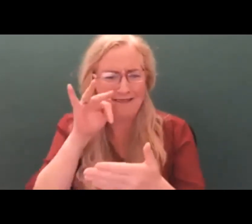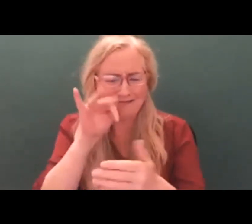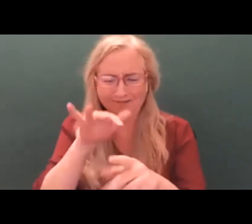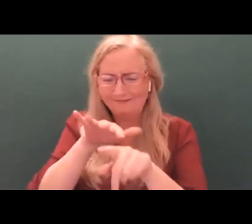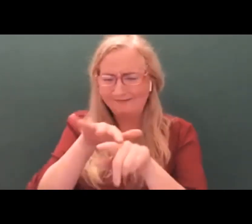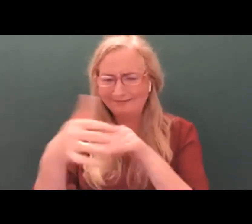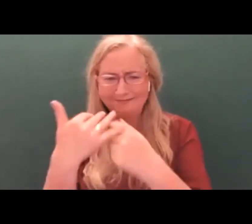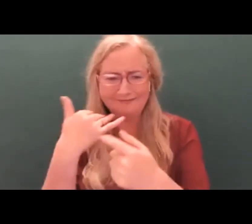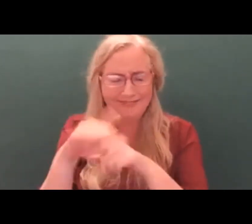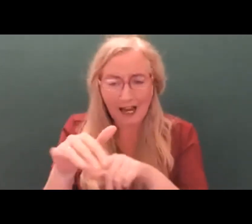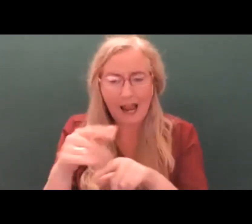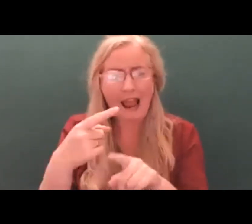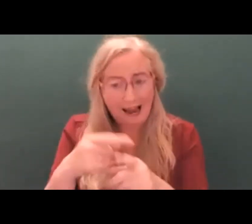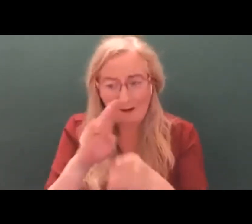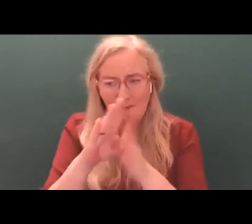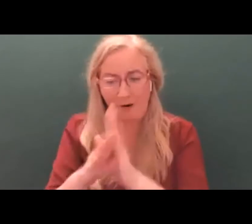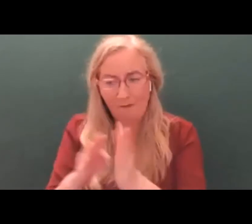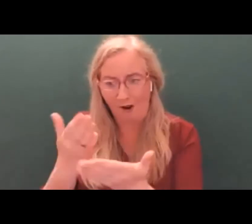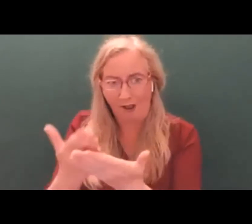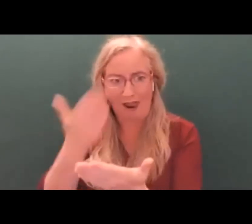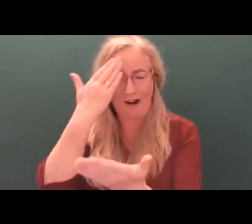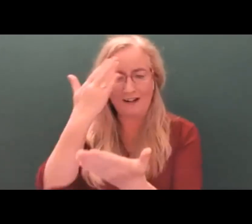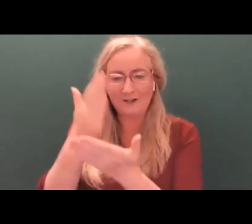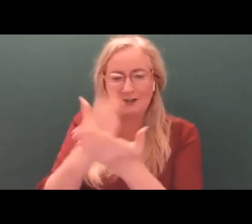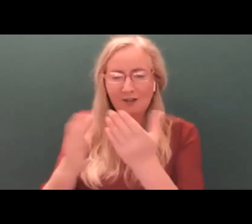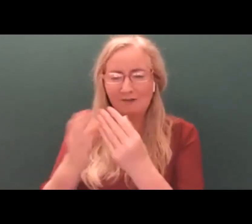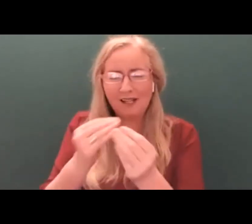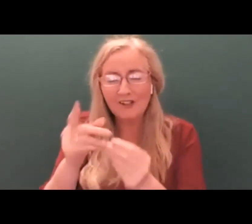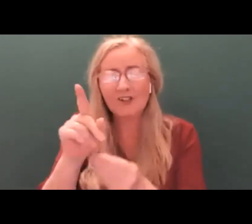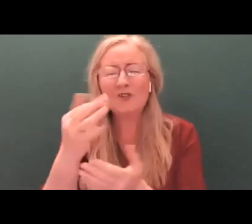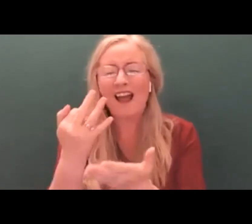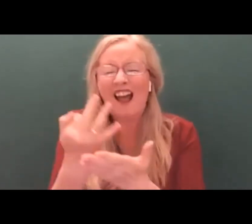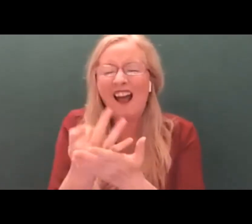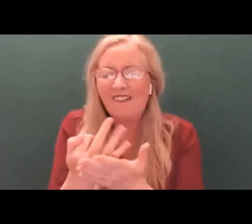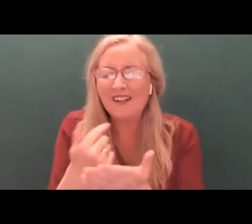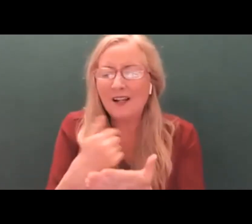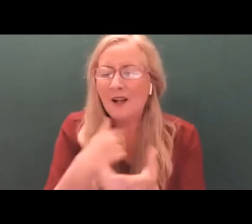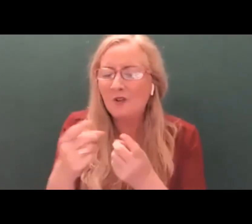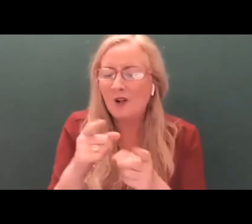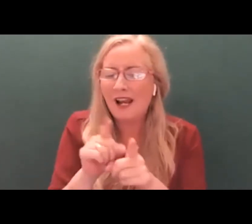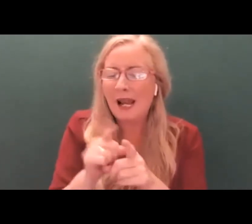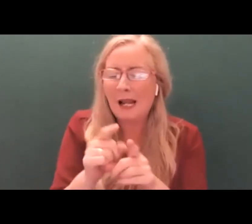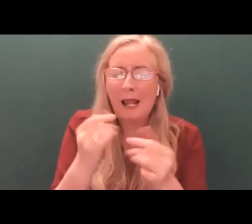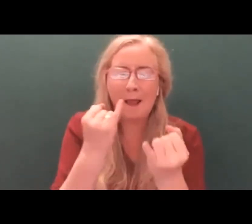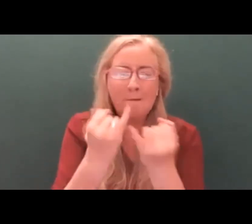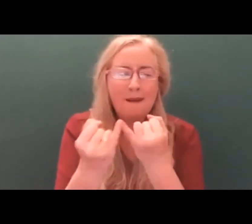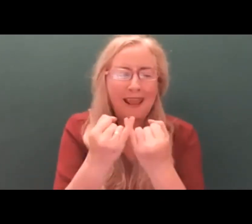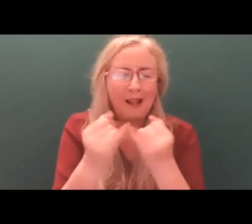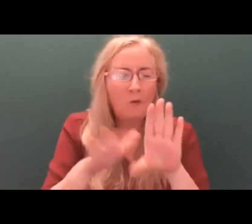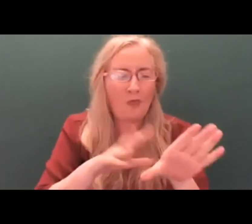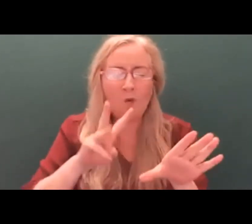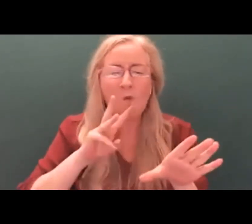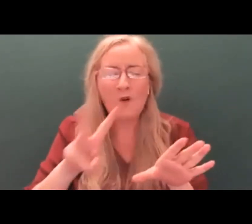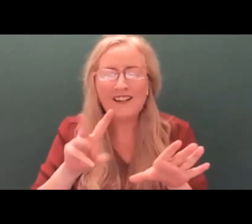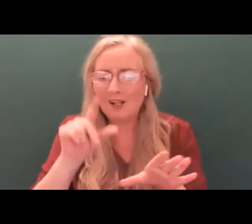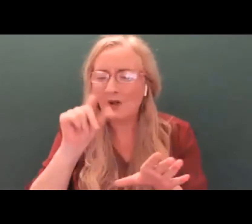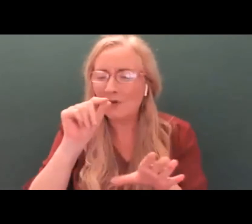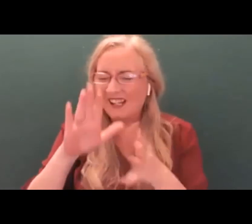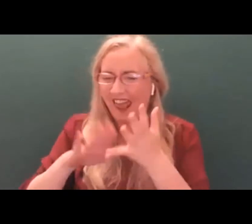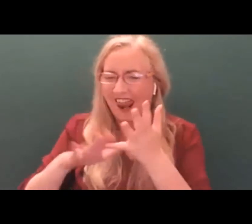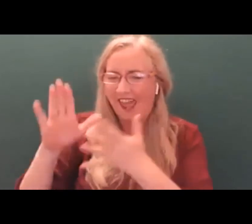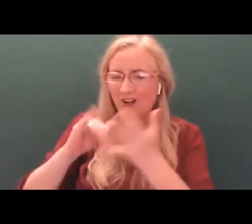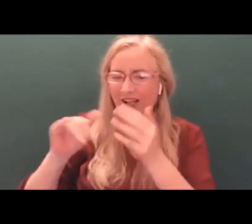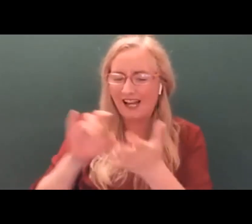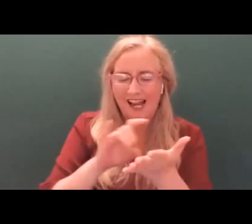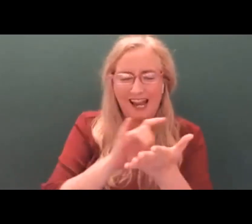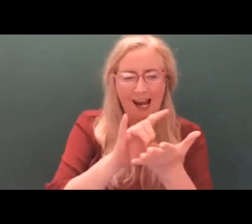also be informed about something as well. So often what I was doing was using a play on words for my Twitter tweets last year, like